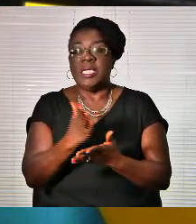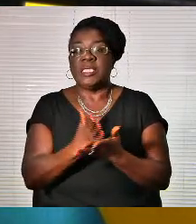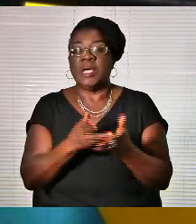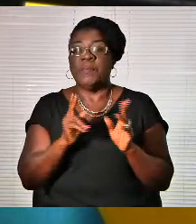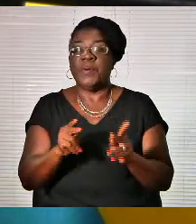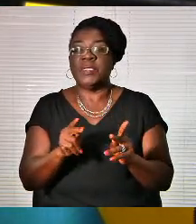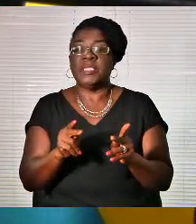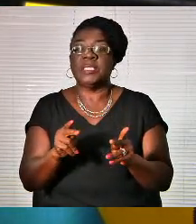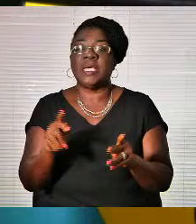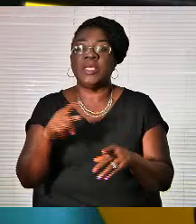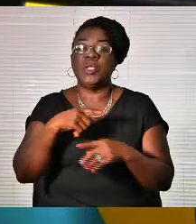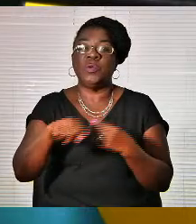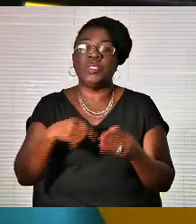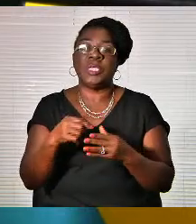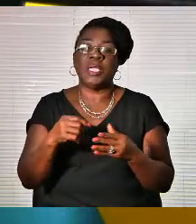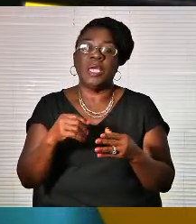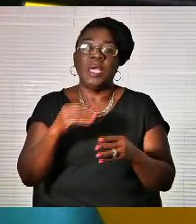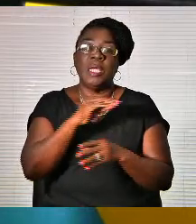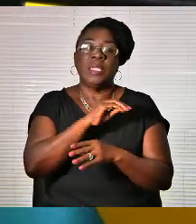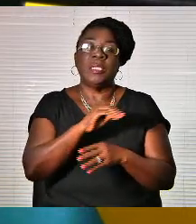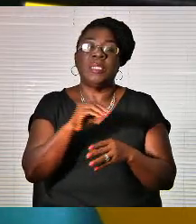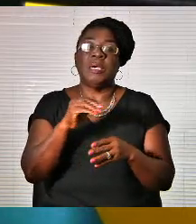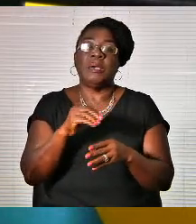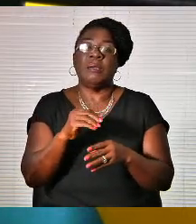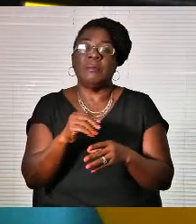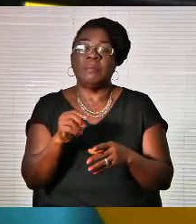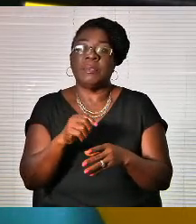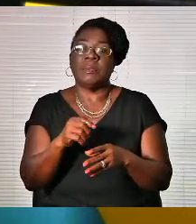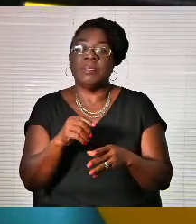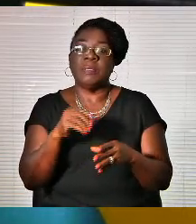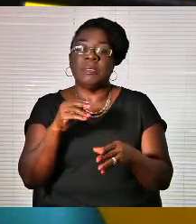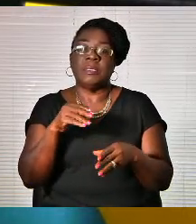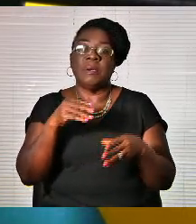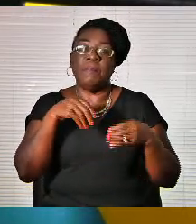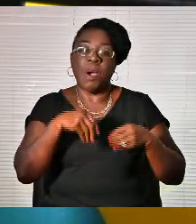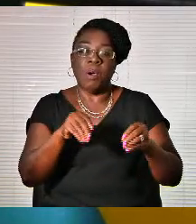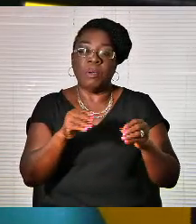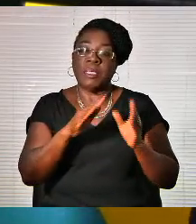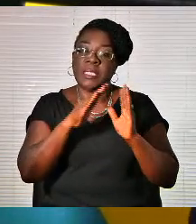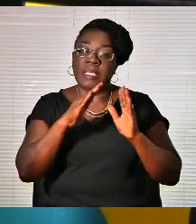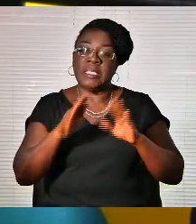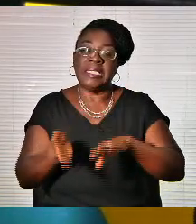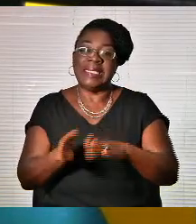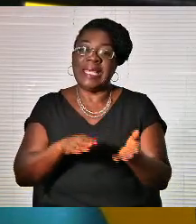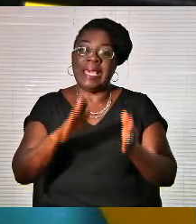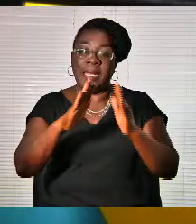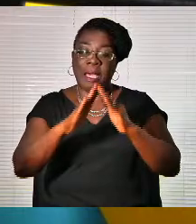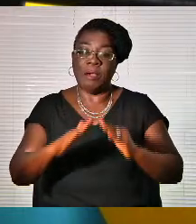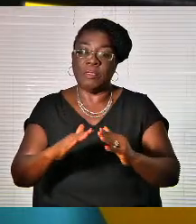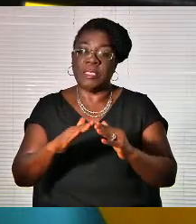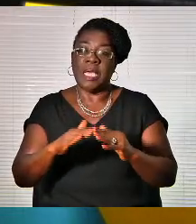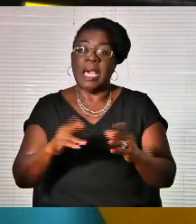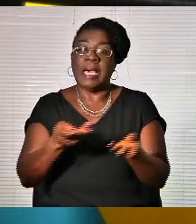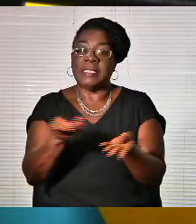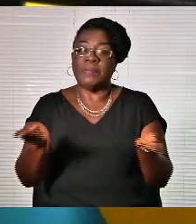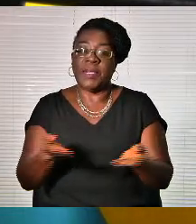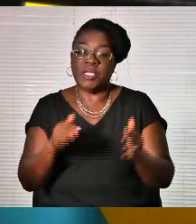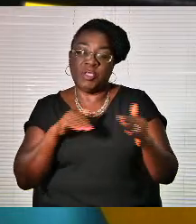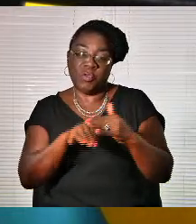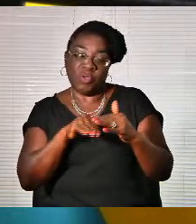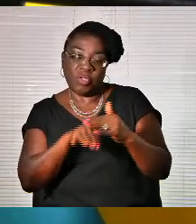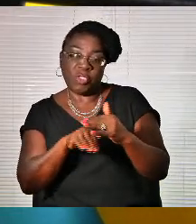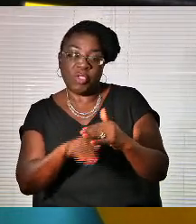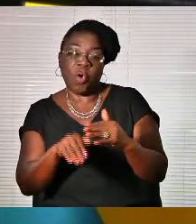a storage facility for their deceased loved ones. We understand that death